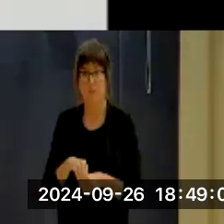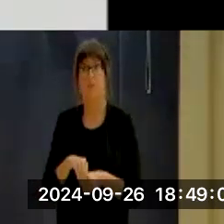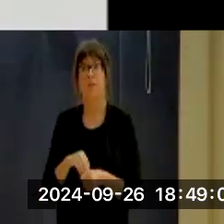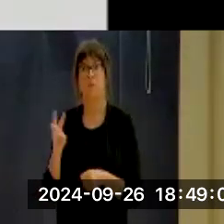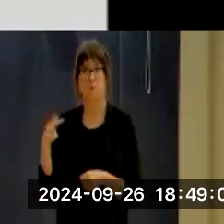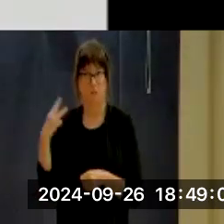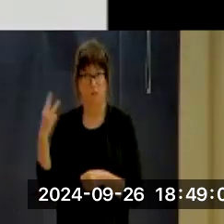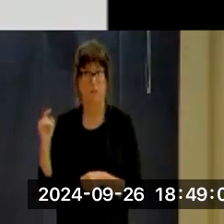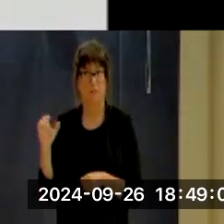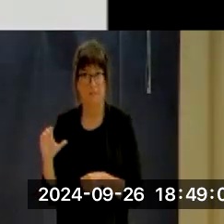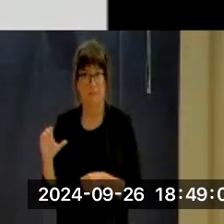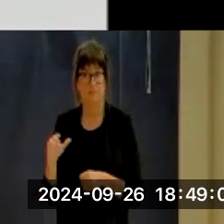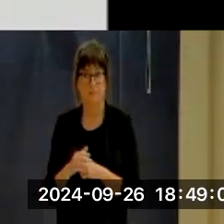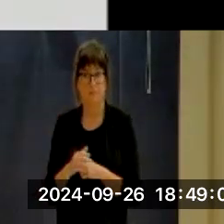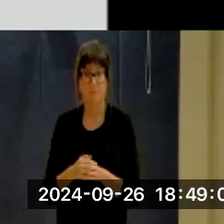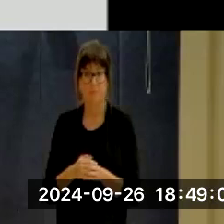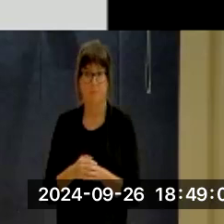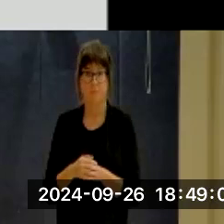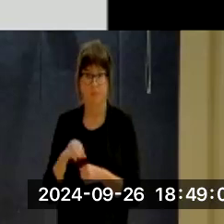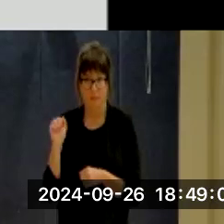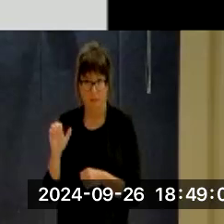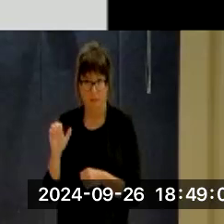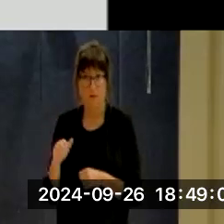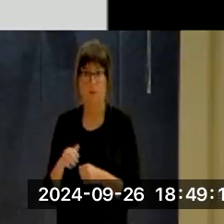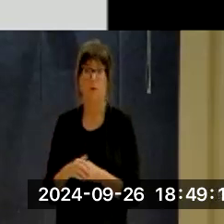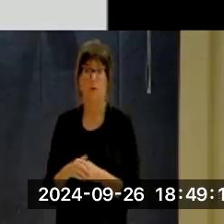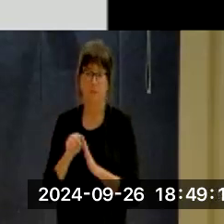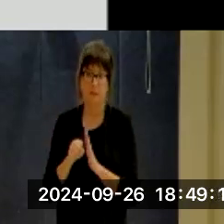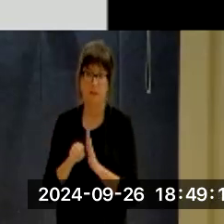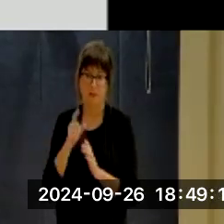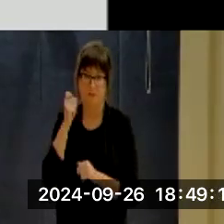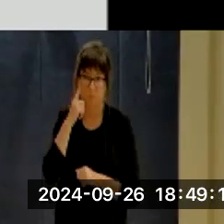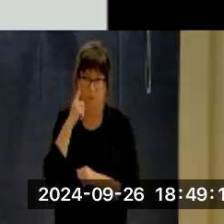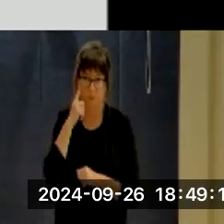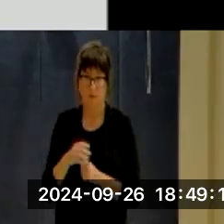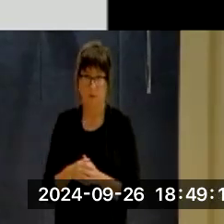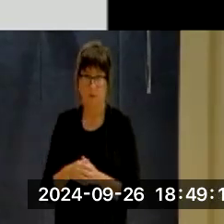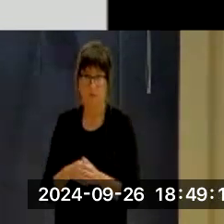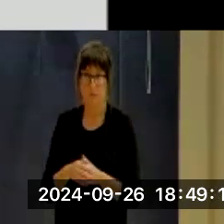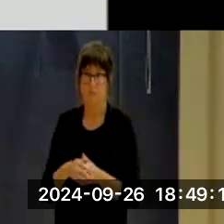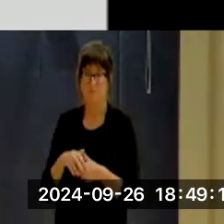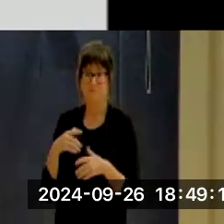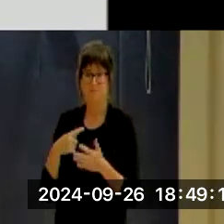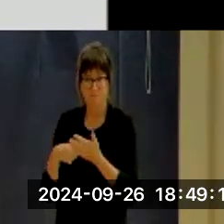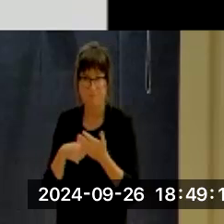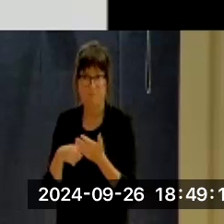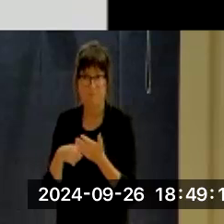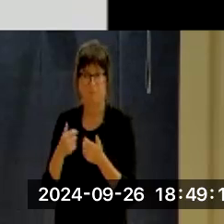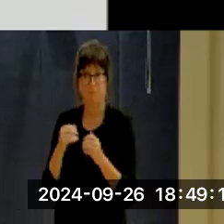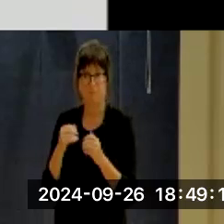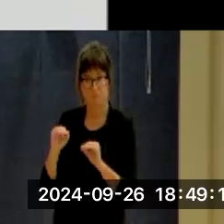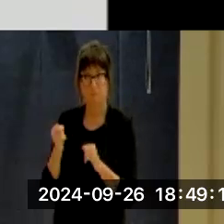Washington, D.C., and including in Sacramento, in state government, to really make sure that